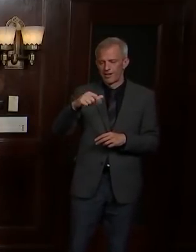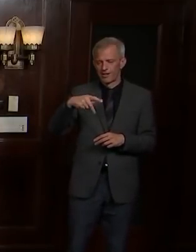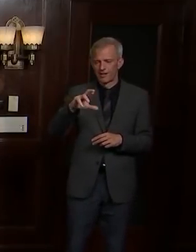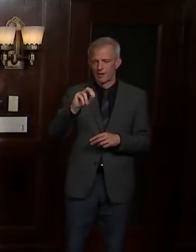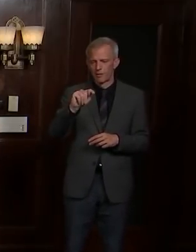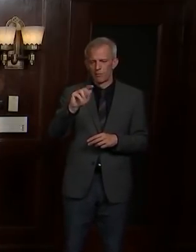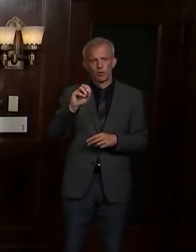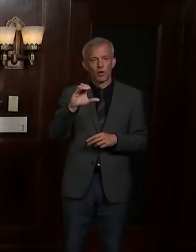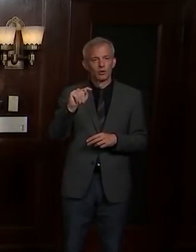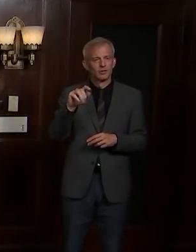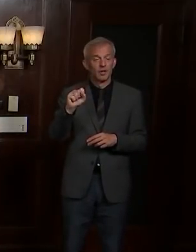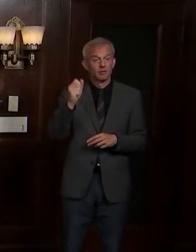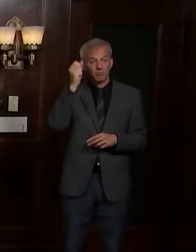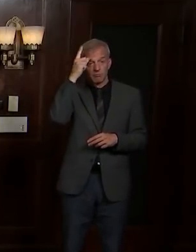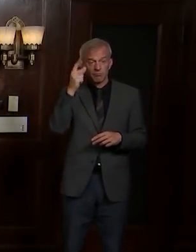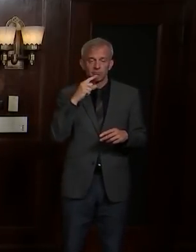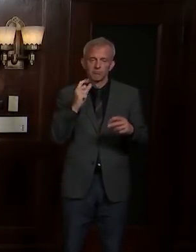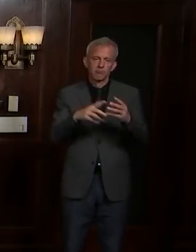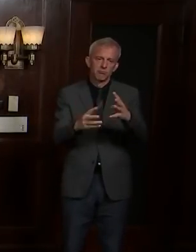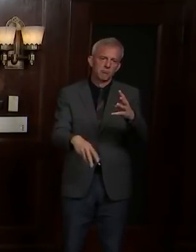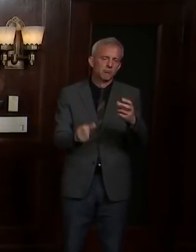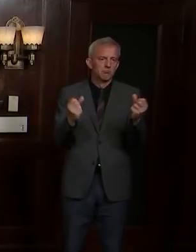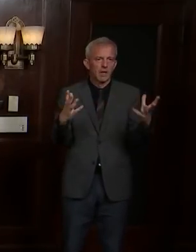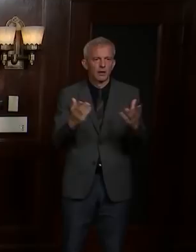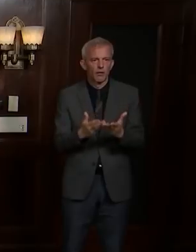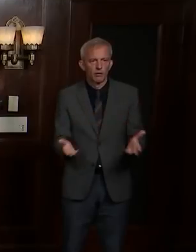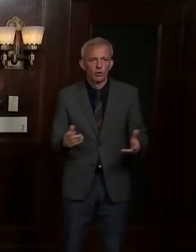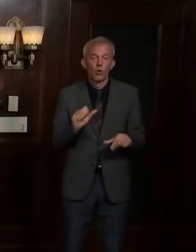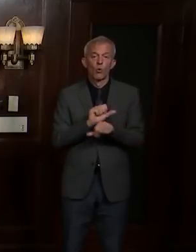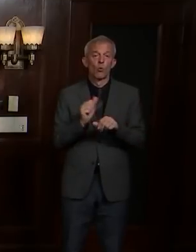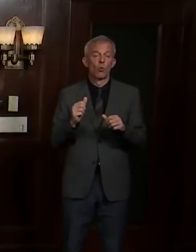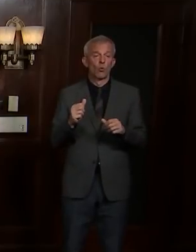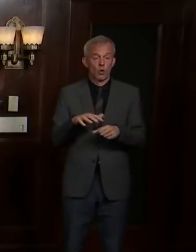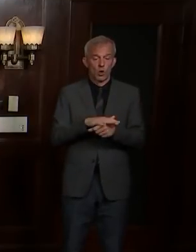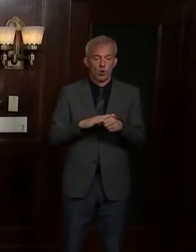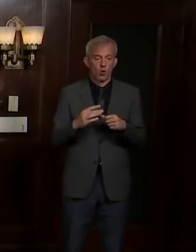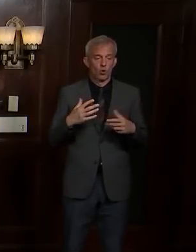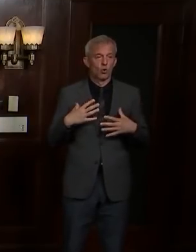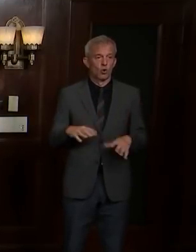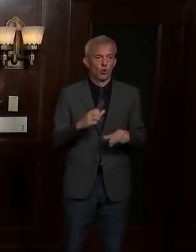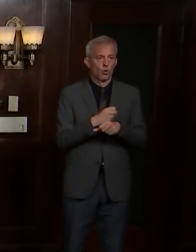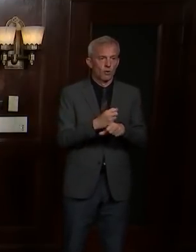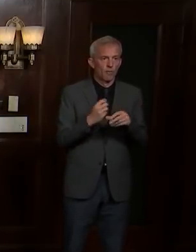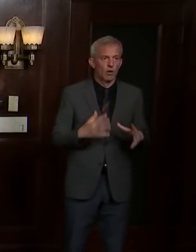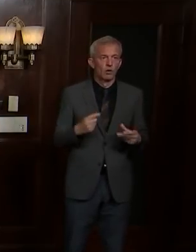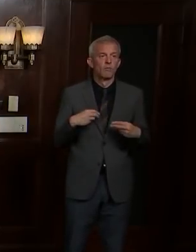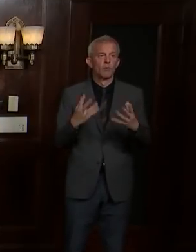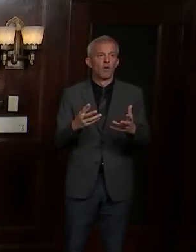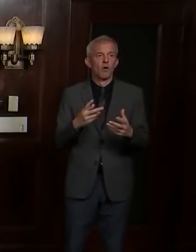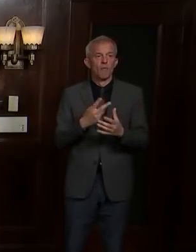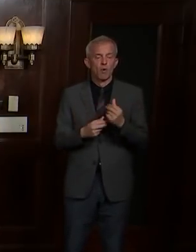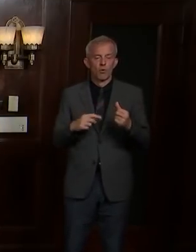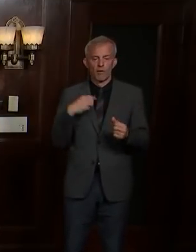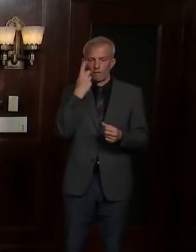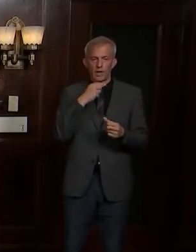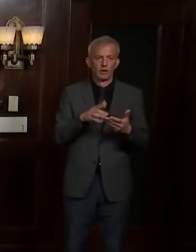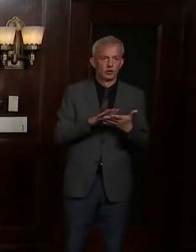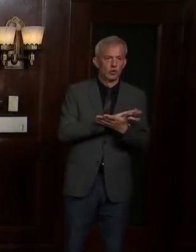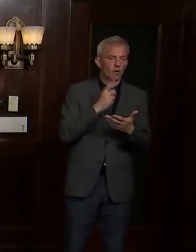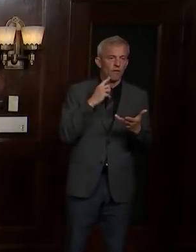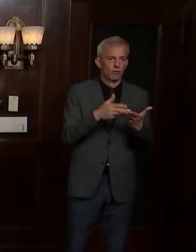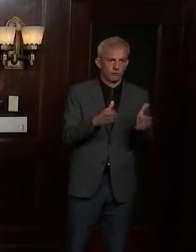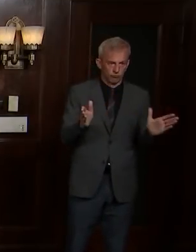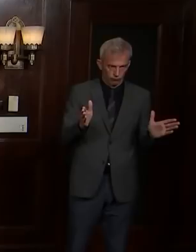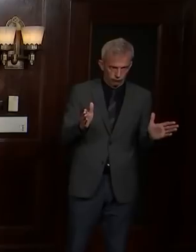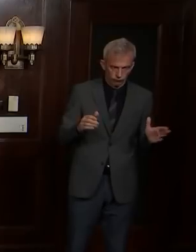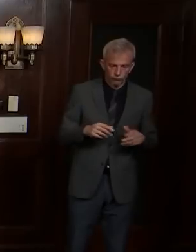things. It is working with our local manufacturers to provide both face covers for the general public as well as medical grade